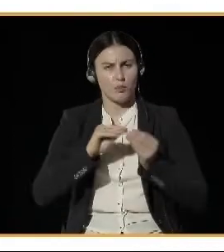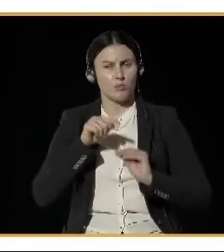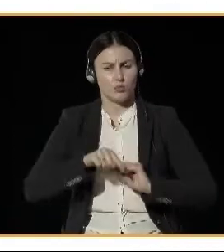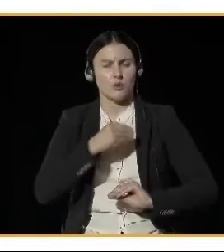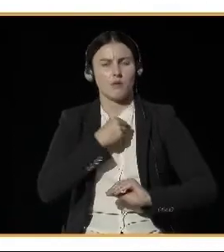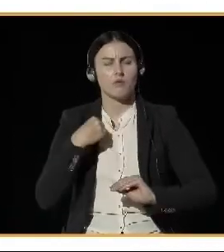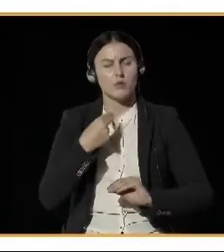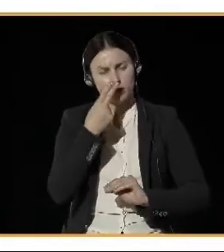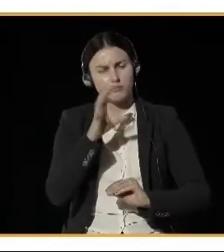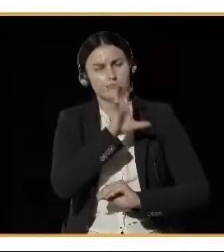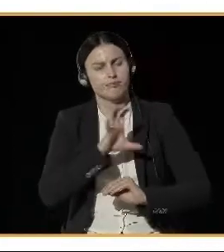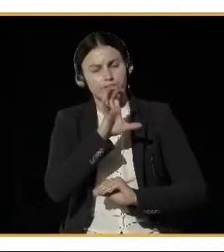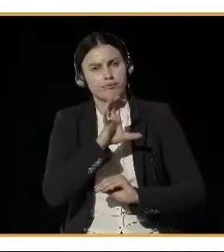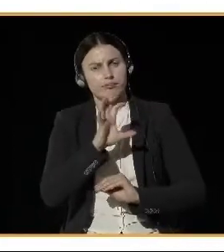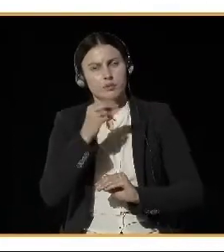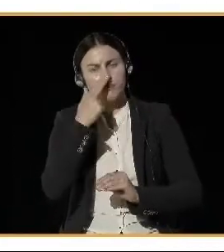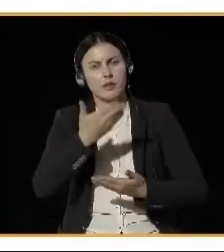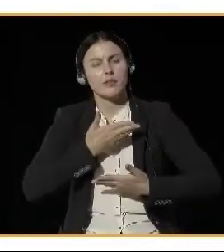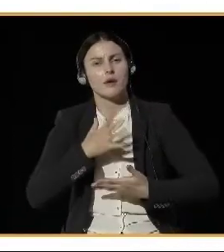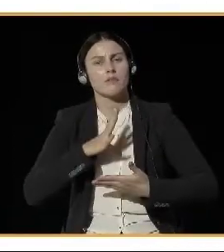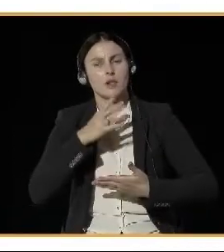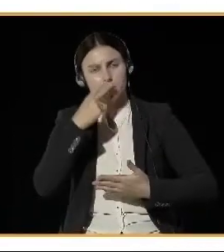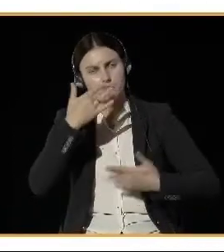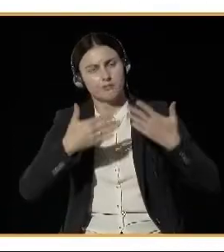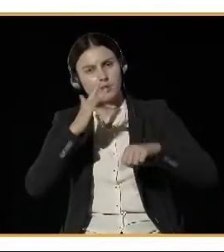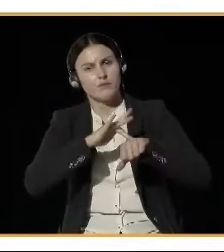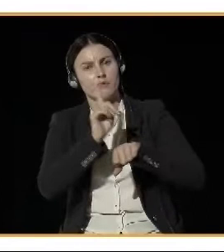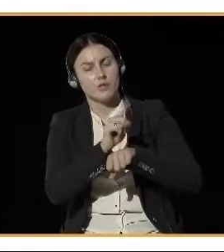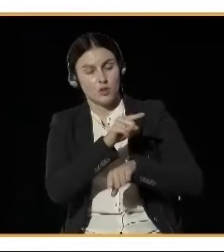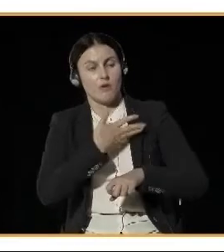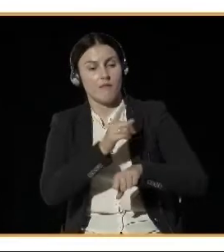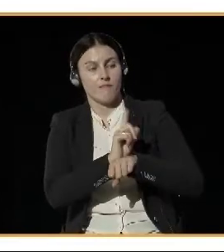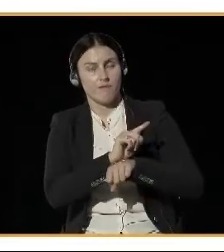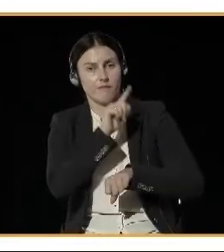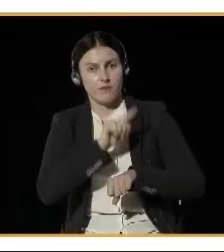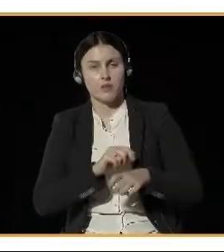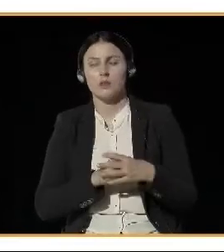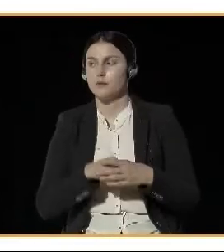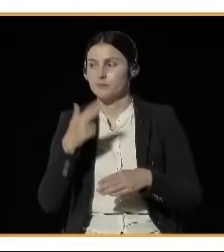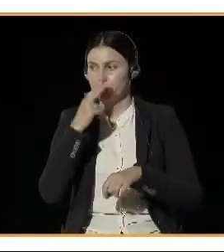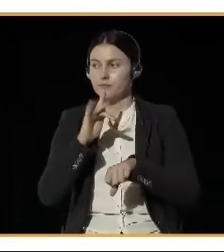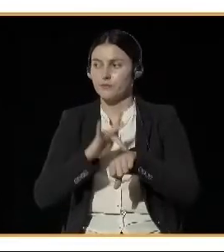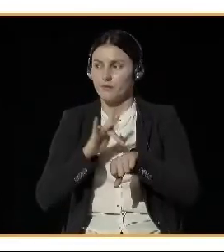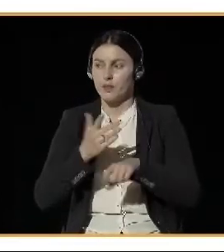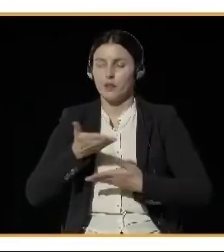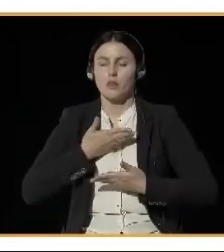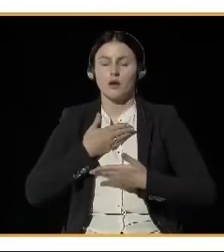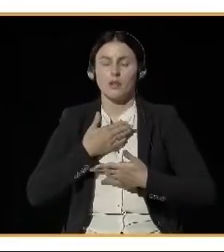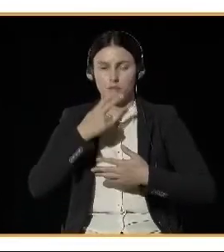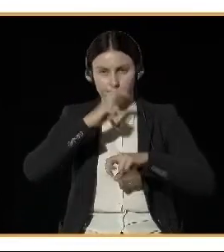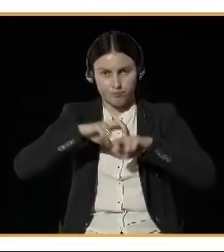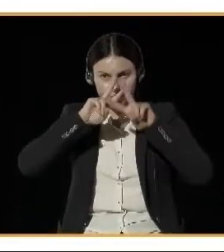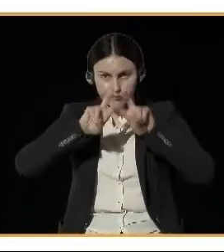This is results of the study that was recently conducted